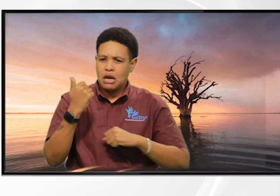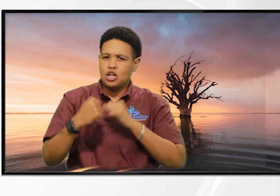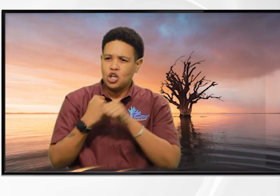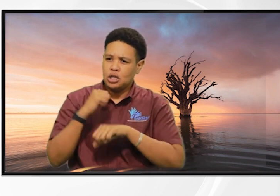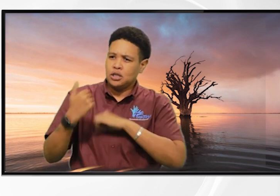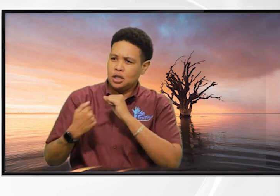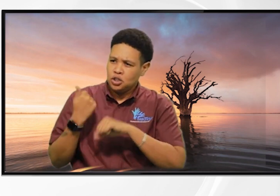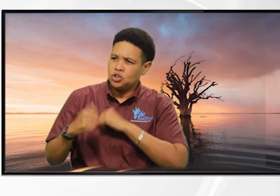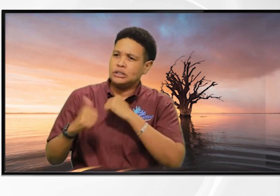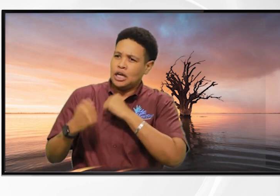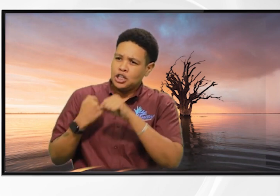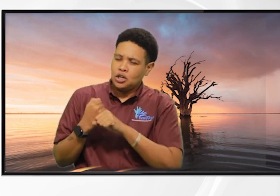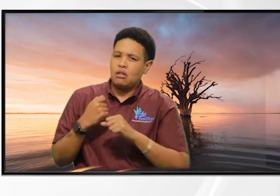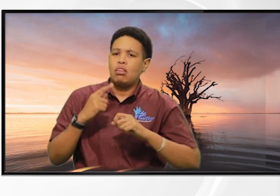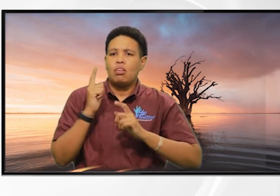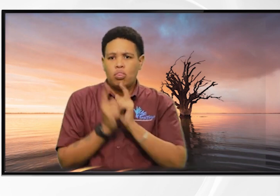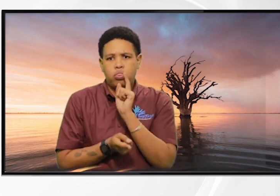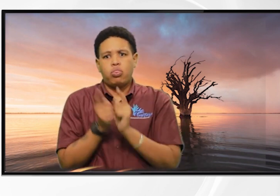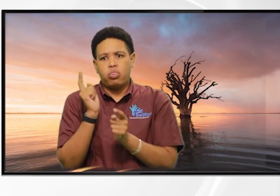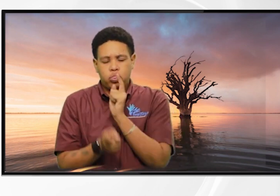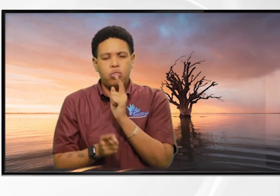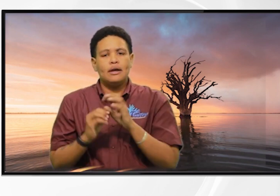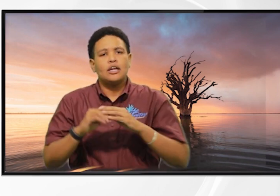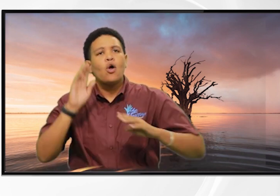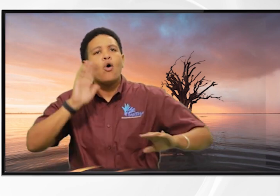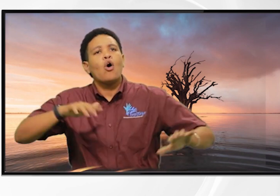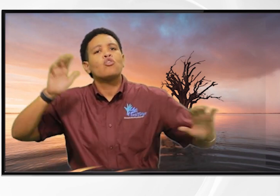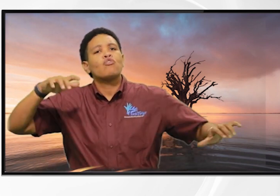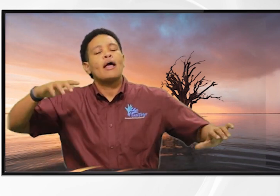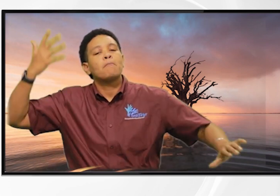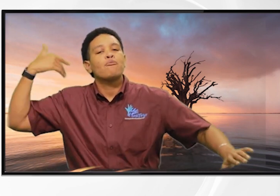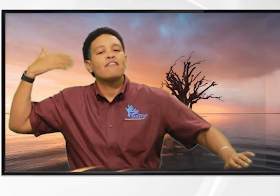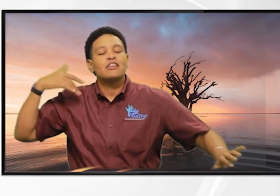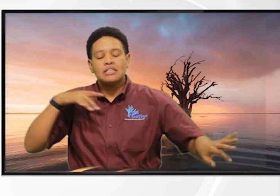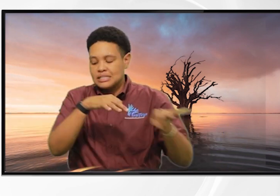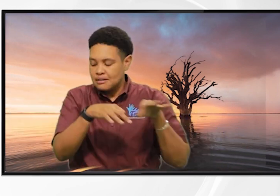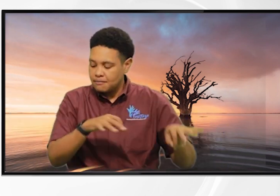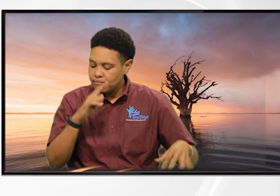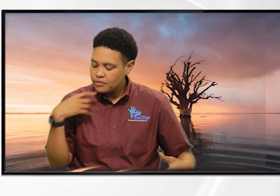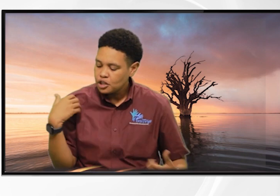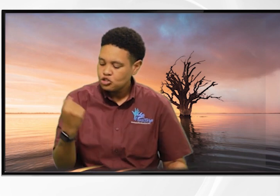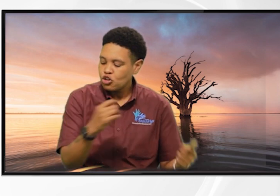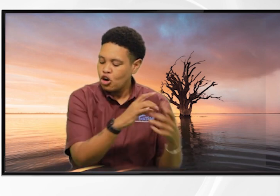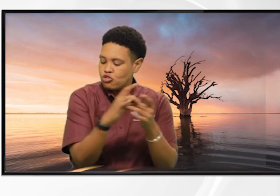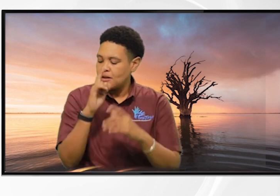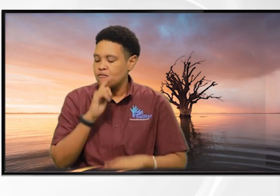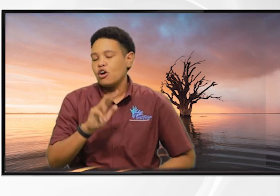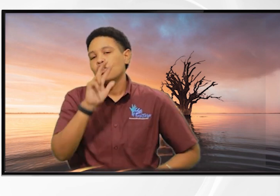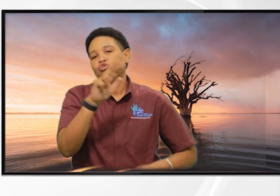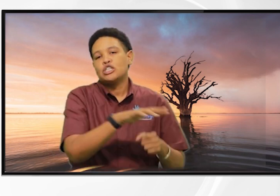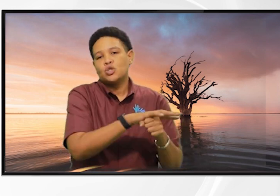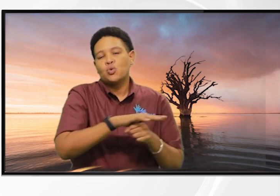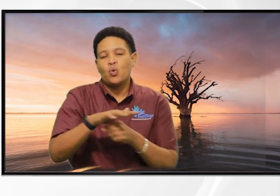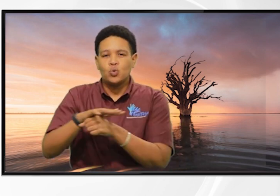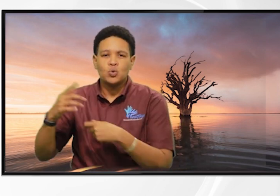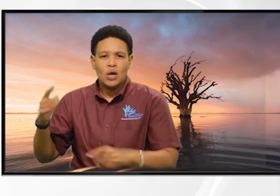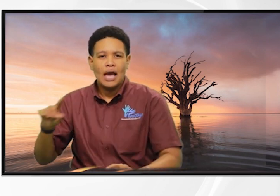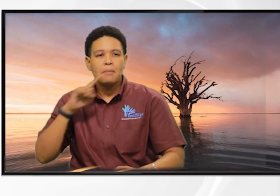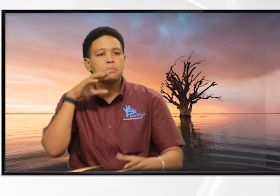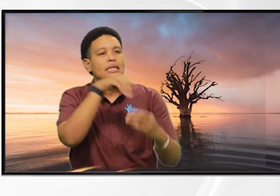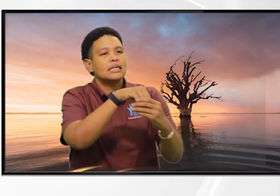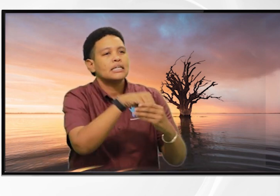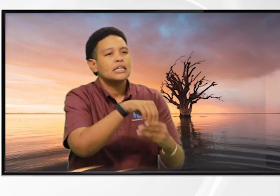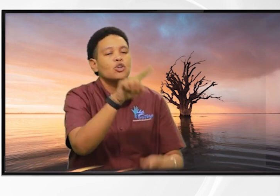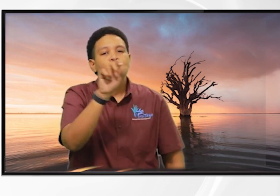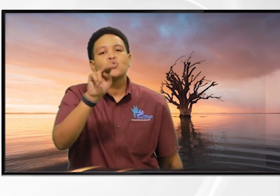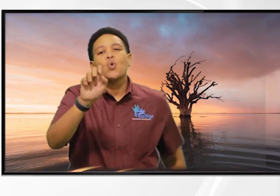rainfall zones previously defined. There is a strong correlation for 3 of the zones: the